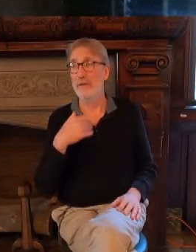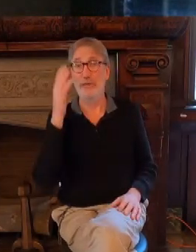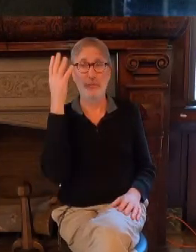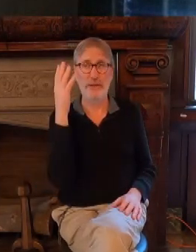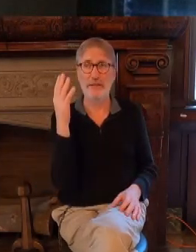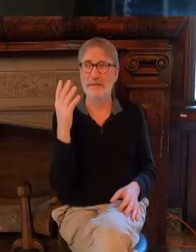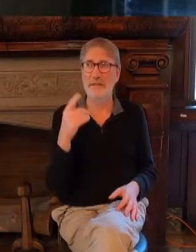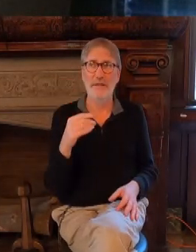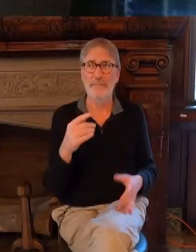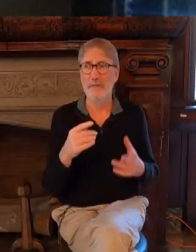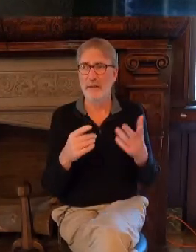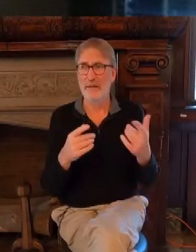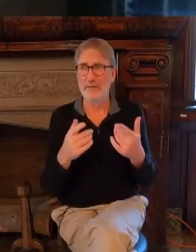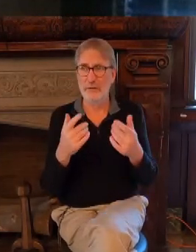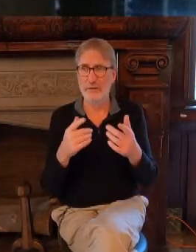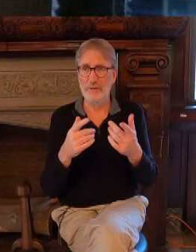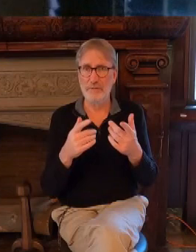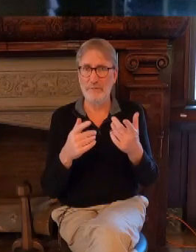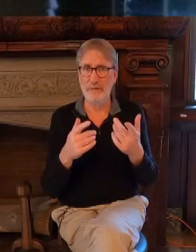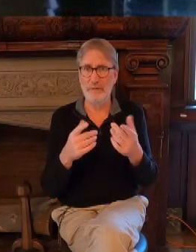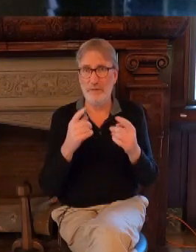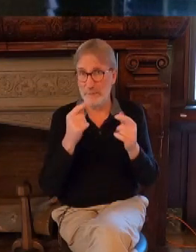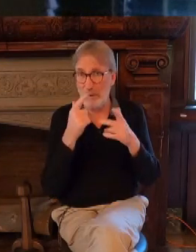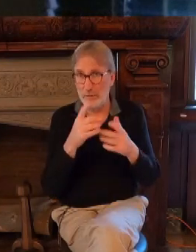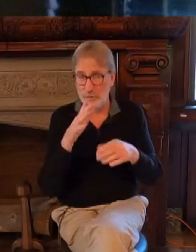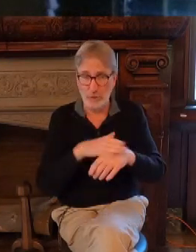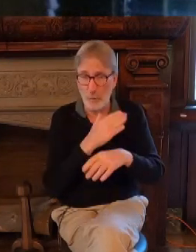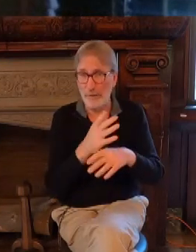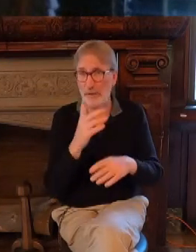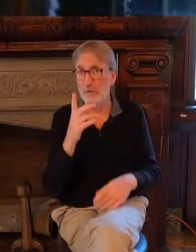terms of slowing traffic speeds primarily,